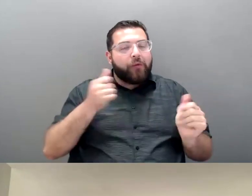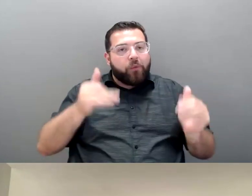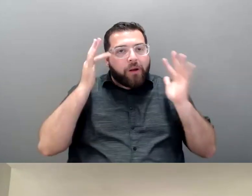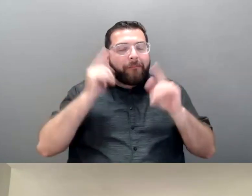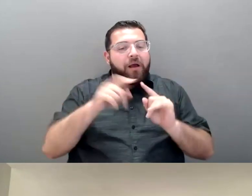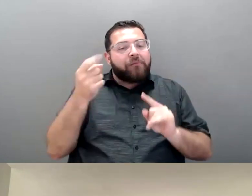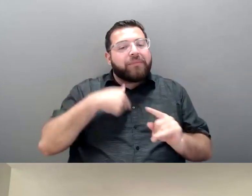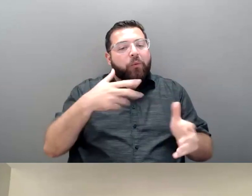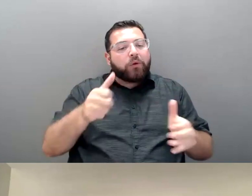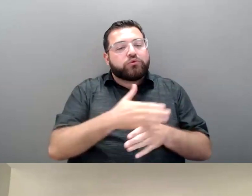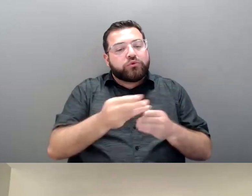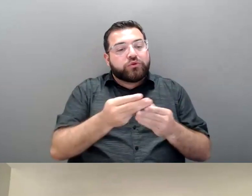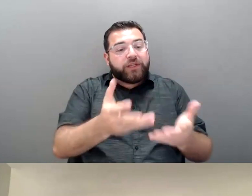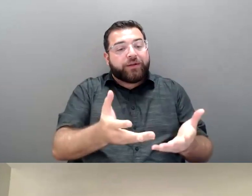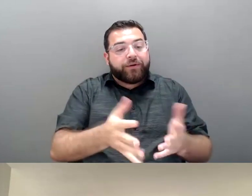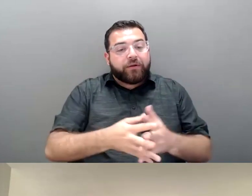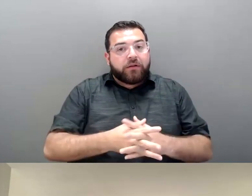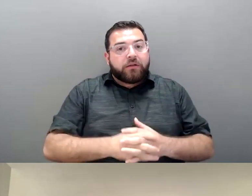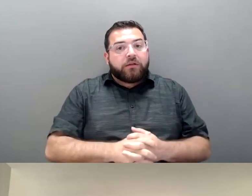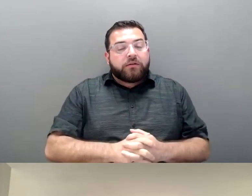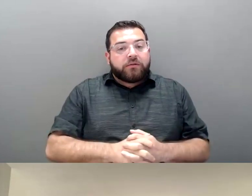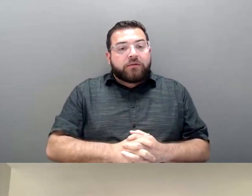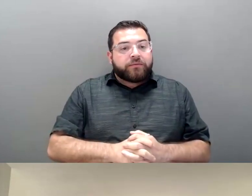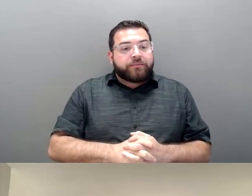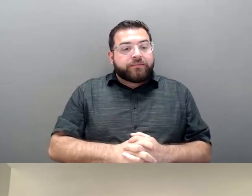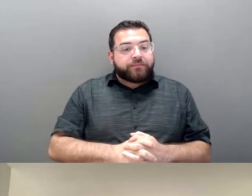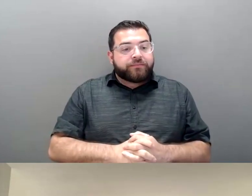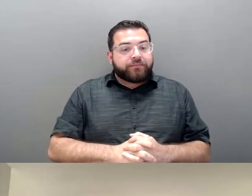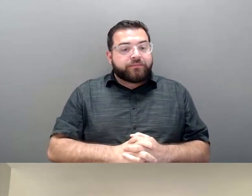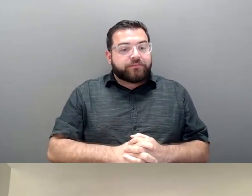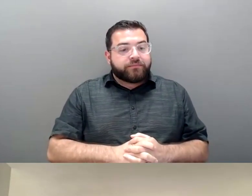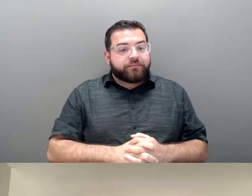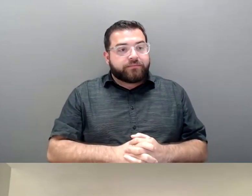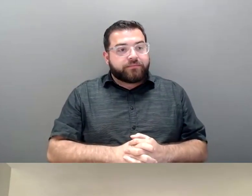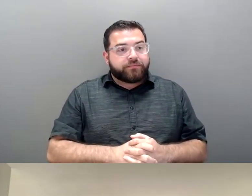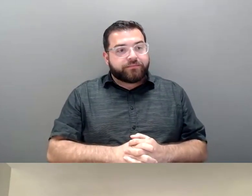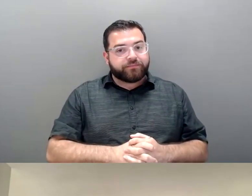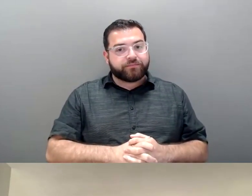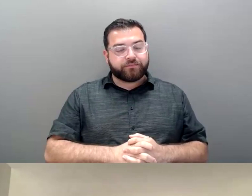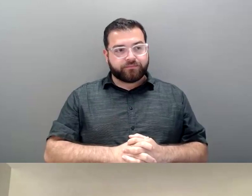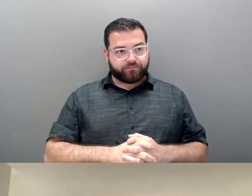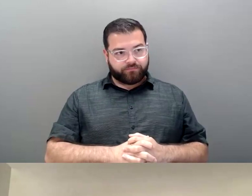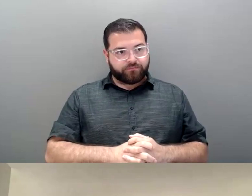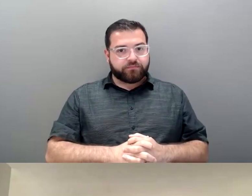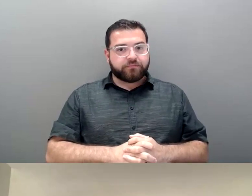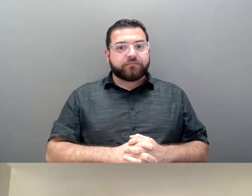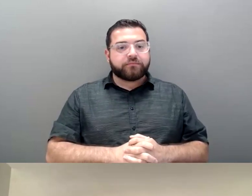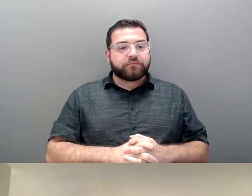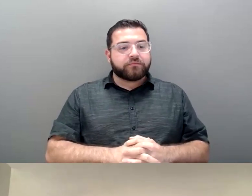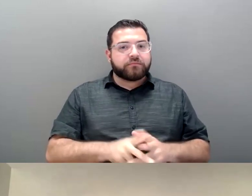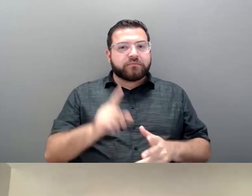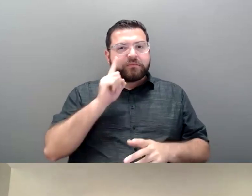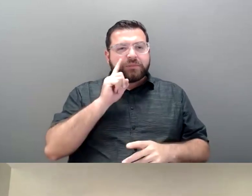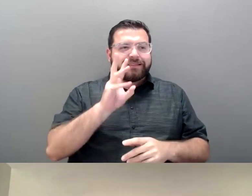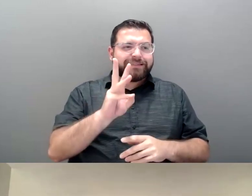share. Oh yeah, they don't have like bullet points, but I think there's, let's see, like 6 or 7 in